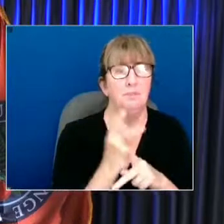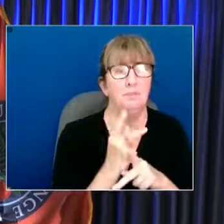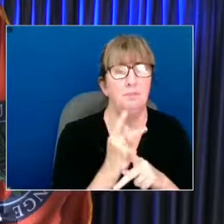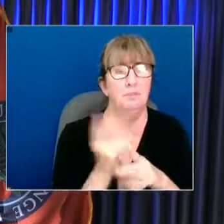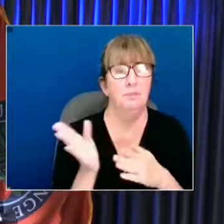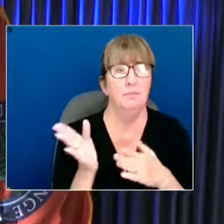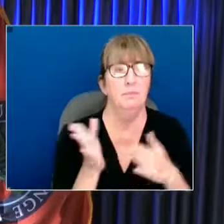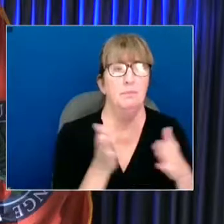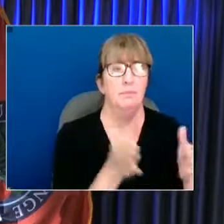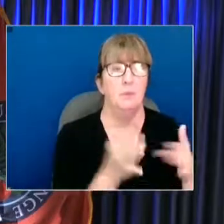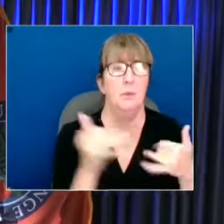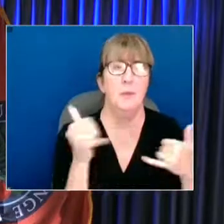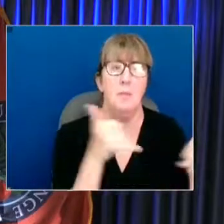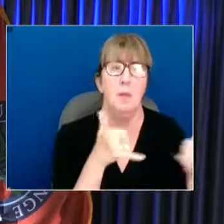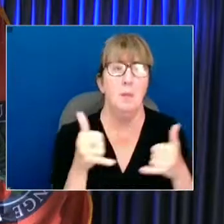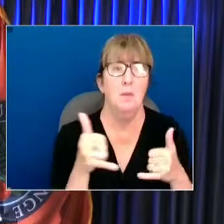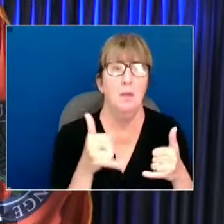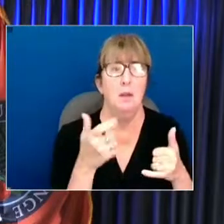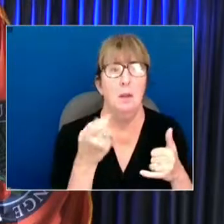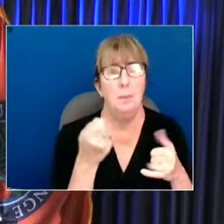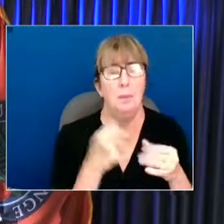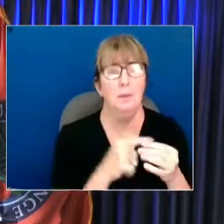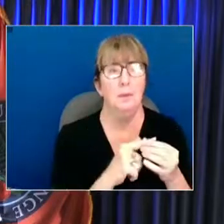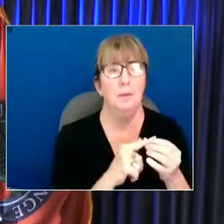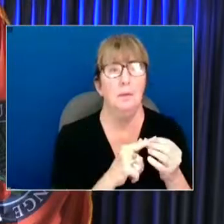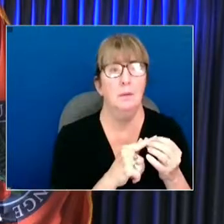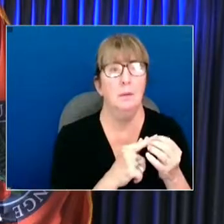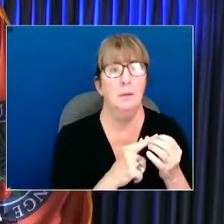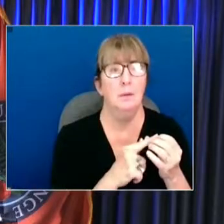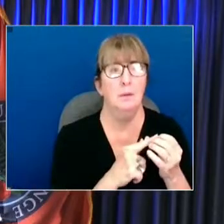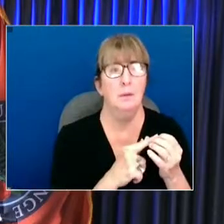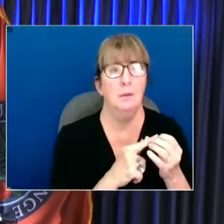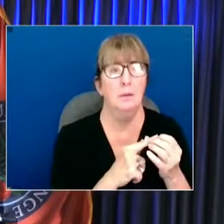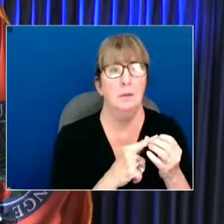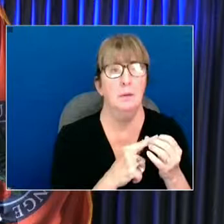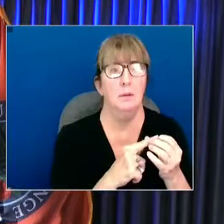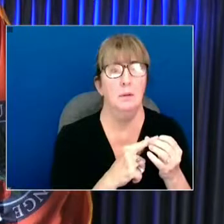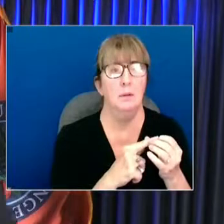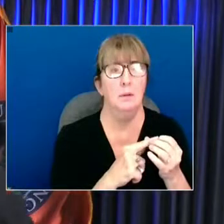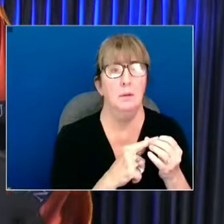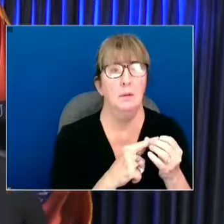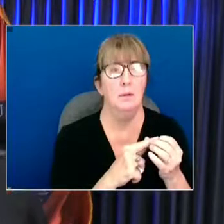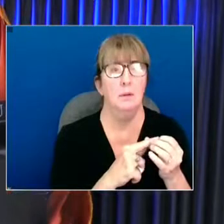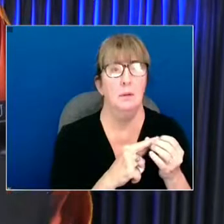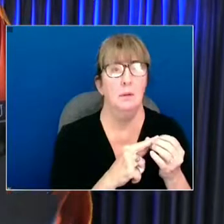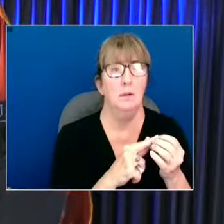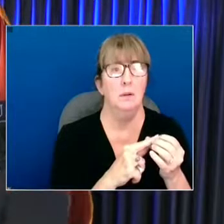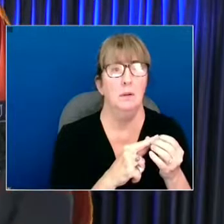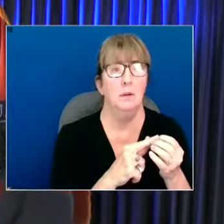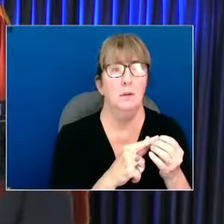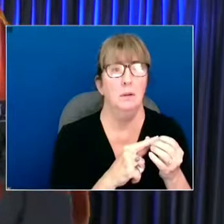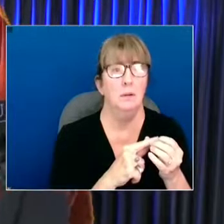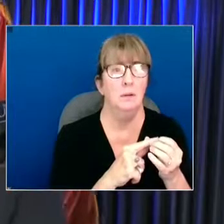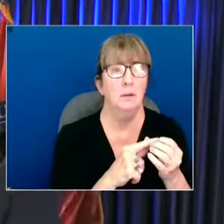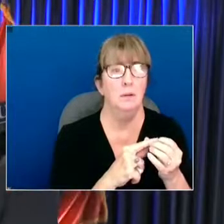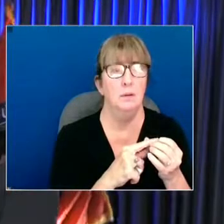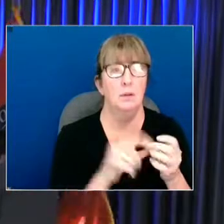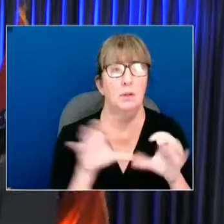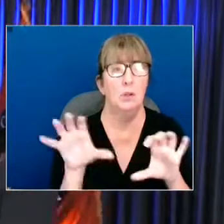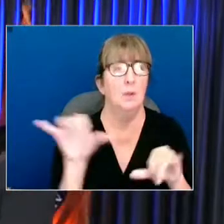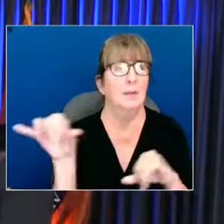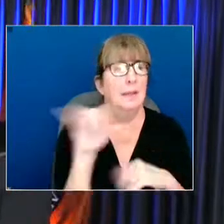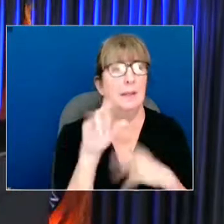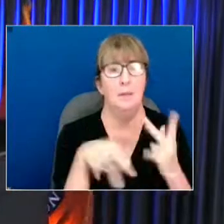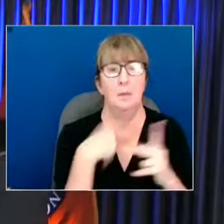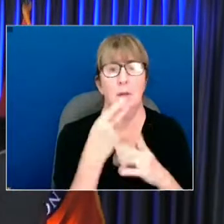play with it. We can keep it open. And you can consider that same kind of approach. Do you mind if we put two of them